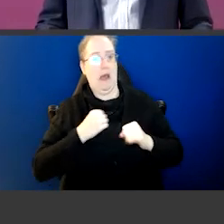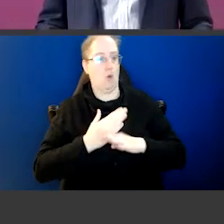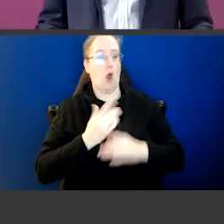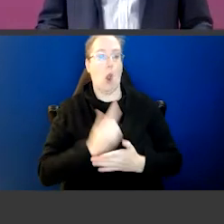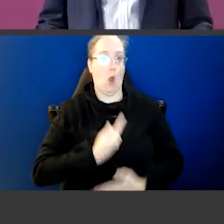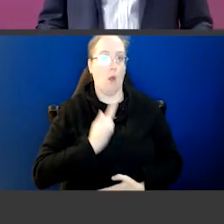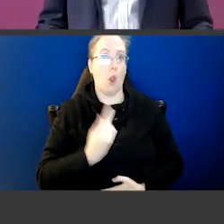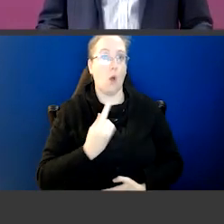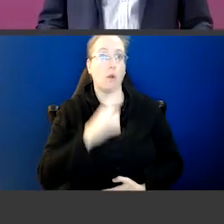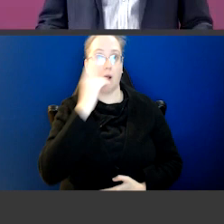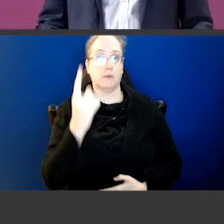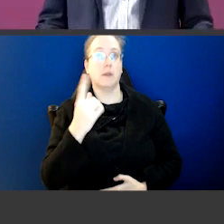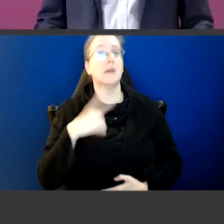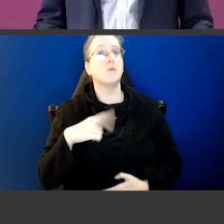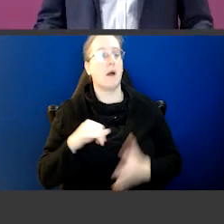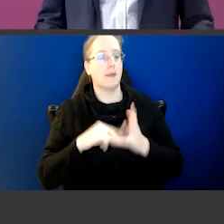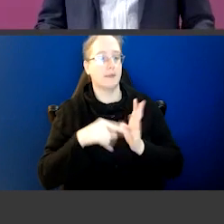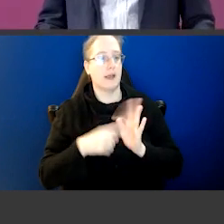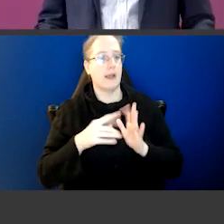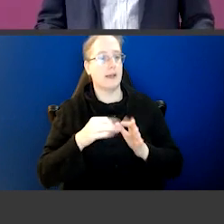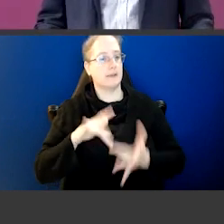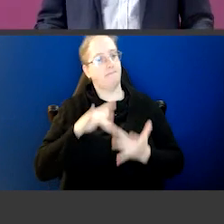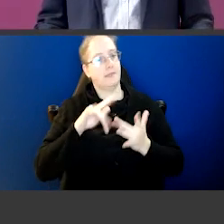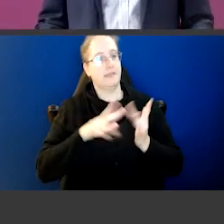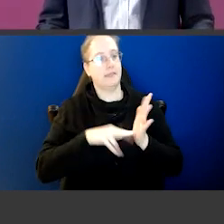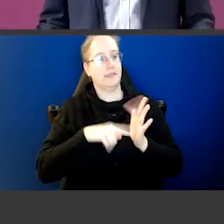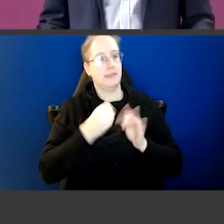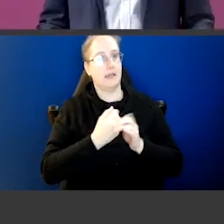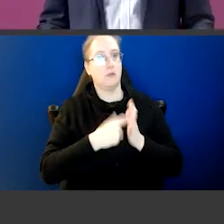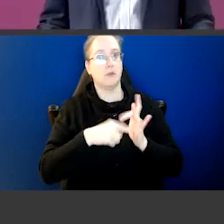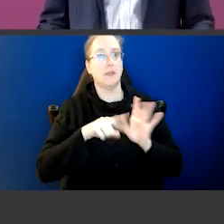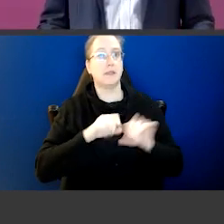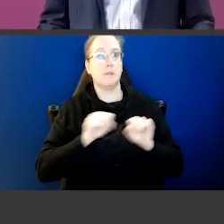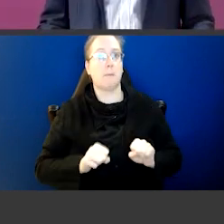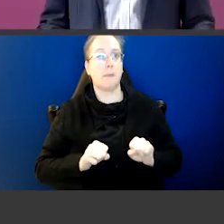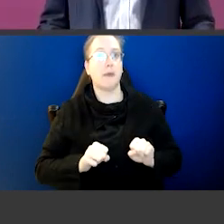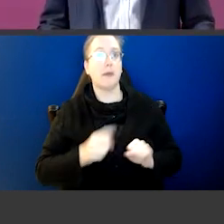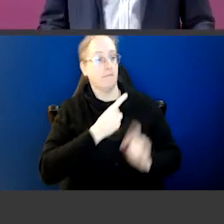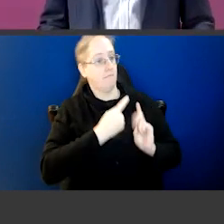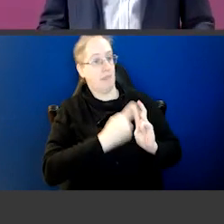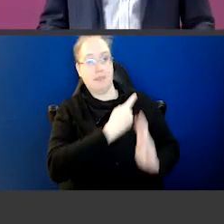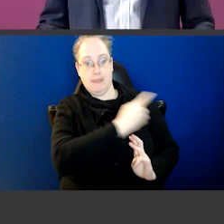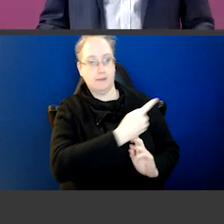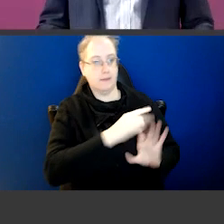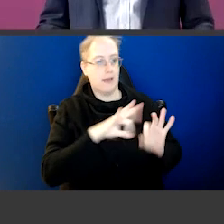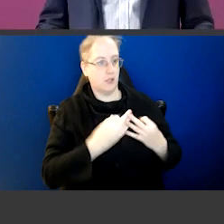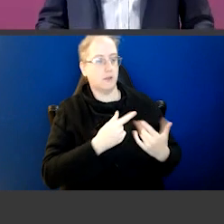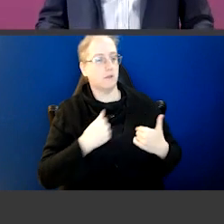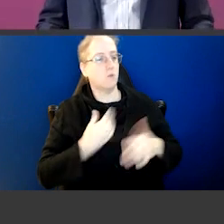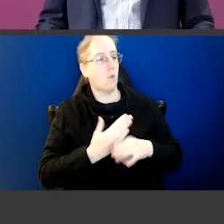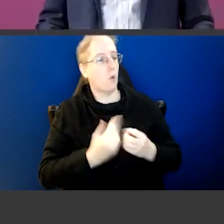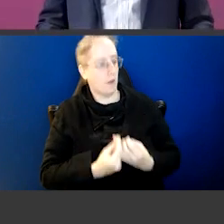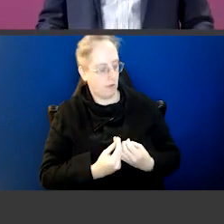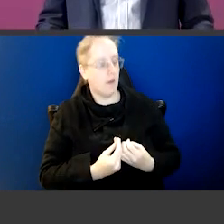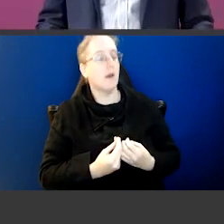state has an integrity system. And the following agencies are who we work with, and specifically to make sure that a complaint about